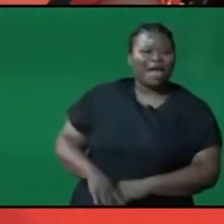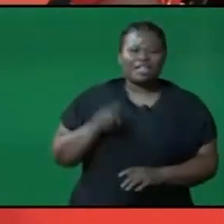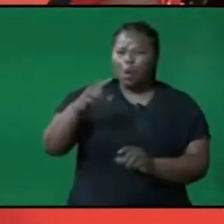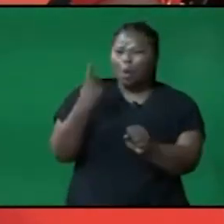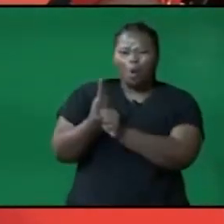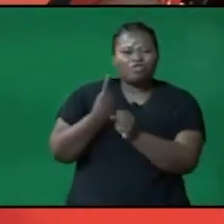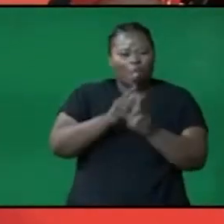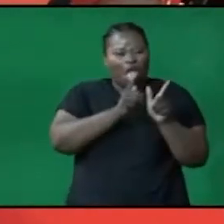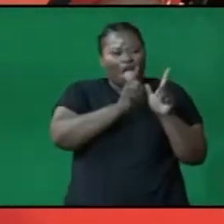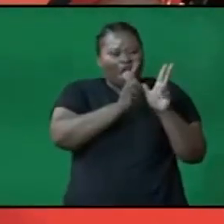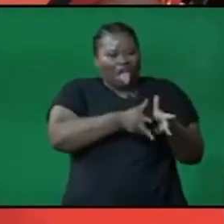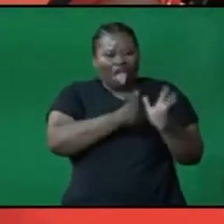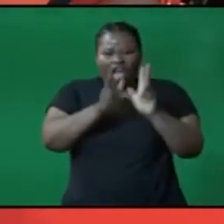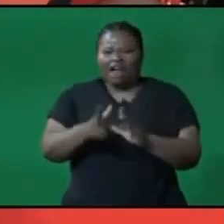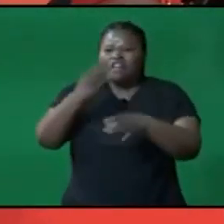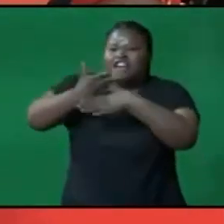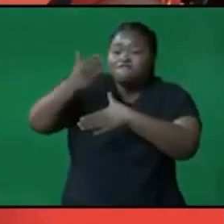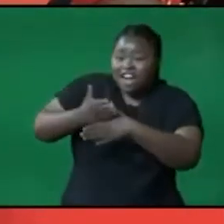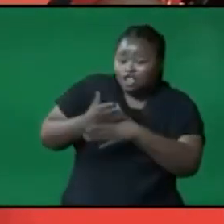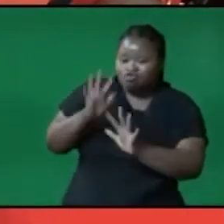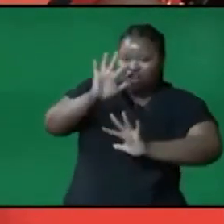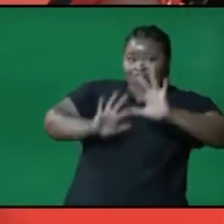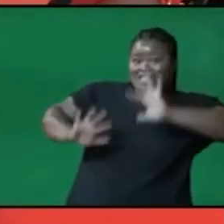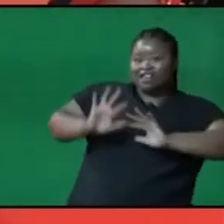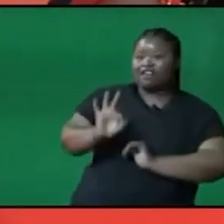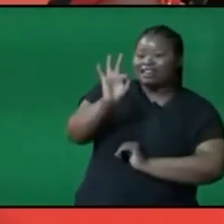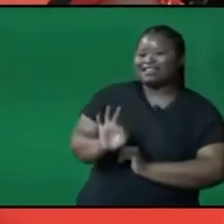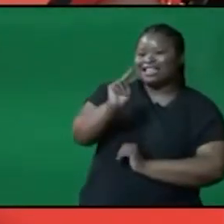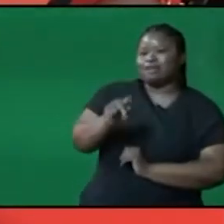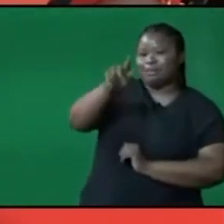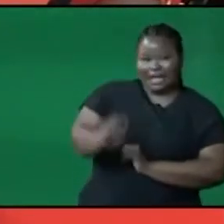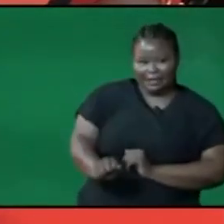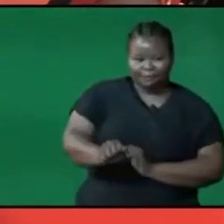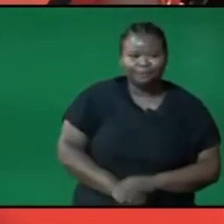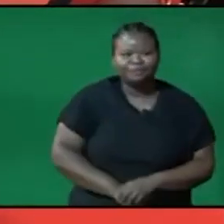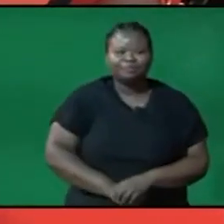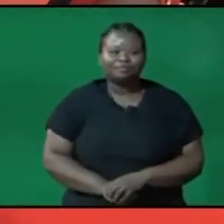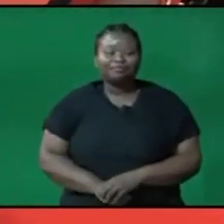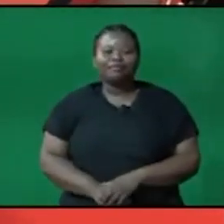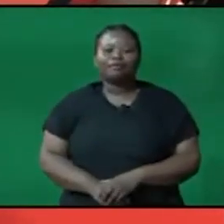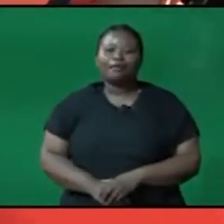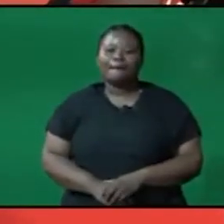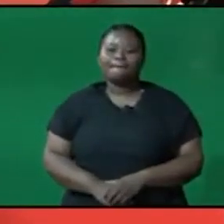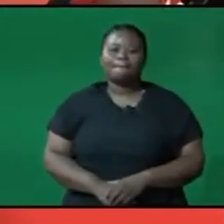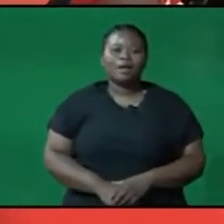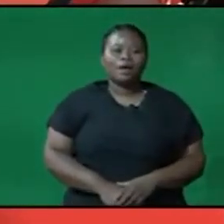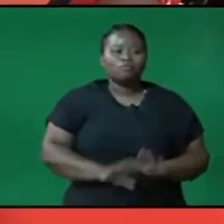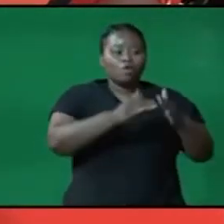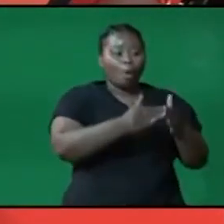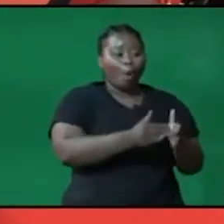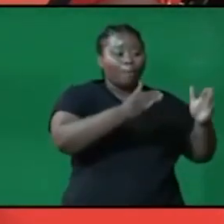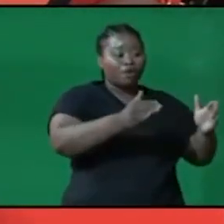provoked factionalism in order to disrupt the Third National People's Assembly. On the opening of the